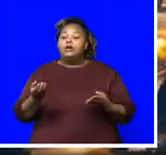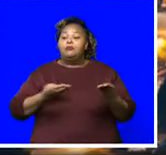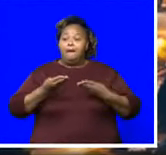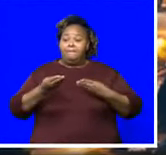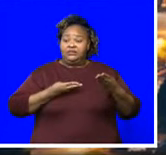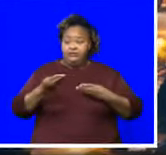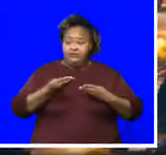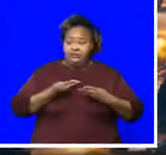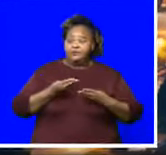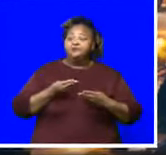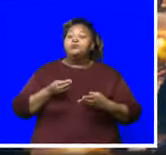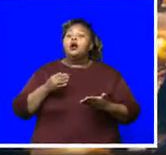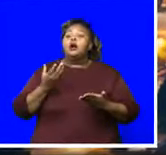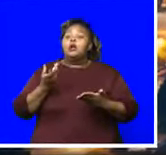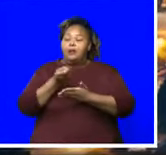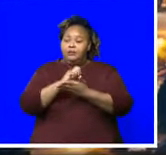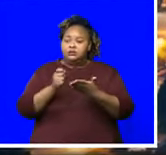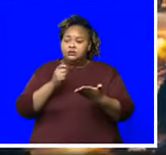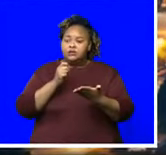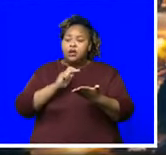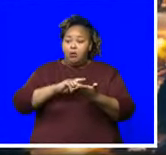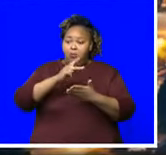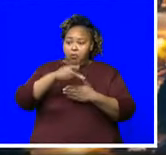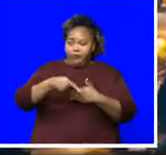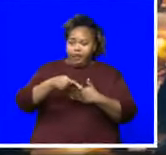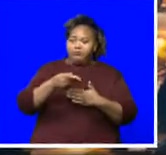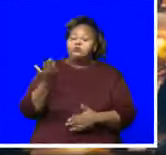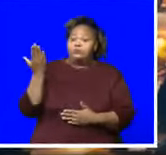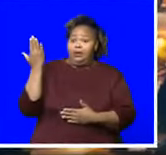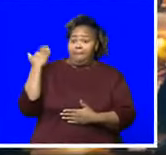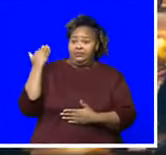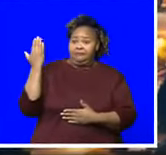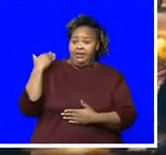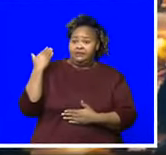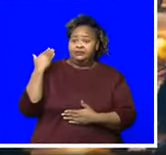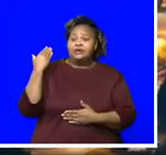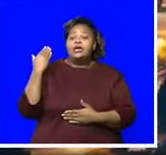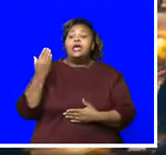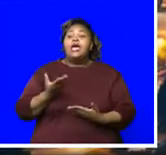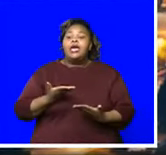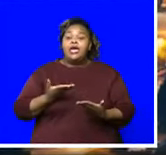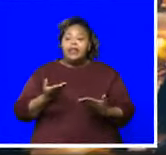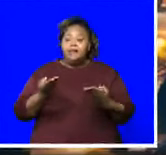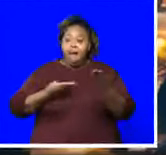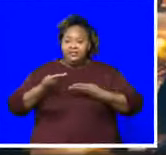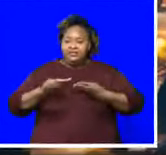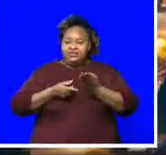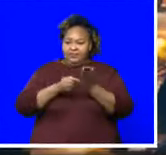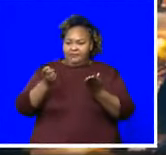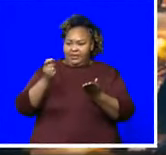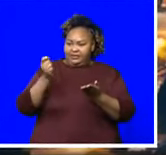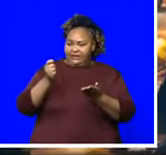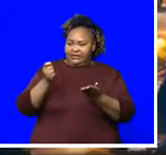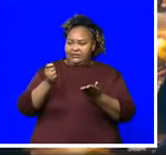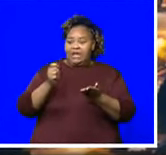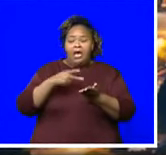tinkampani leseti baliseleke luhlelo lokubonelela ukuthi inkampani eTindzabeni tetikolete tato temthelo pheceleti tax debt relief program loluchutshwa